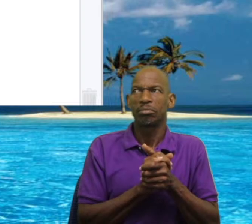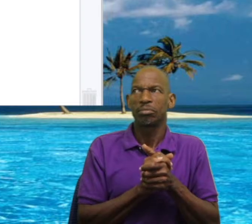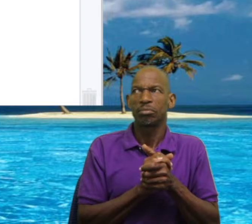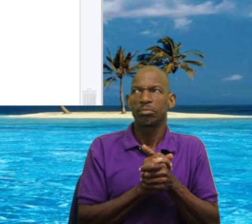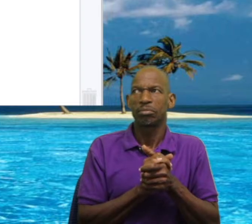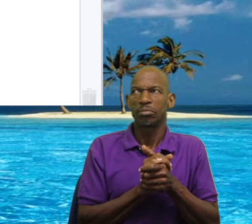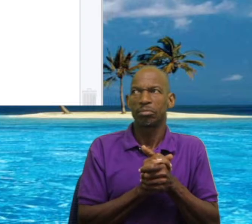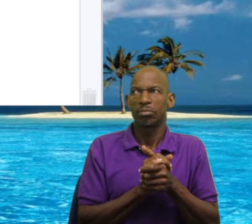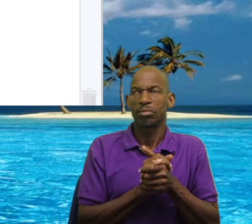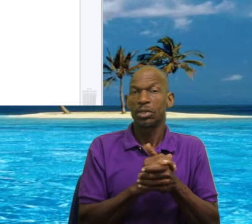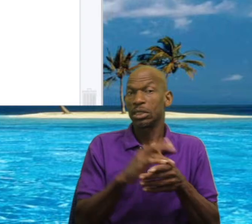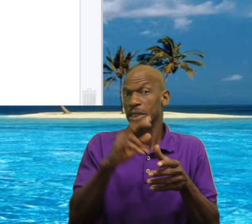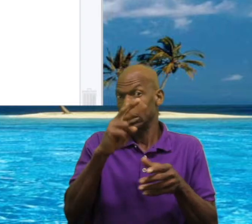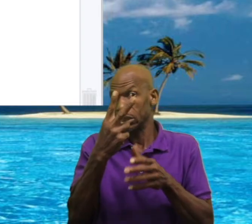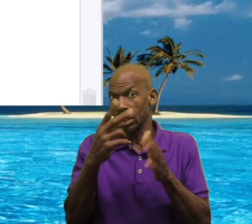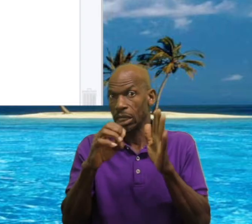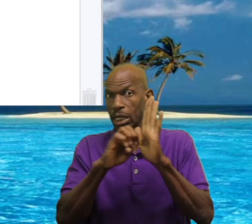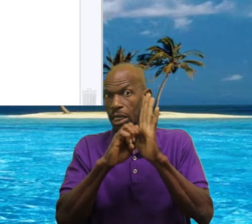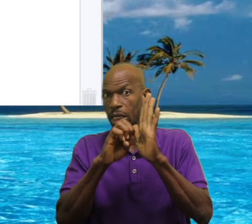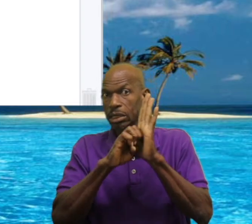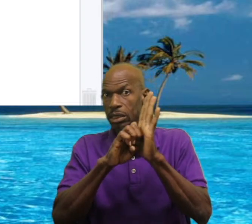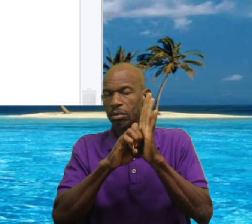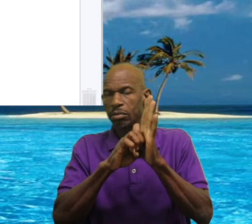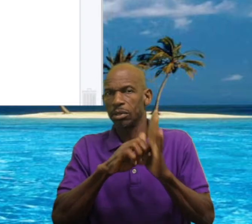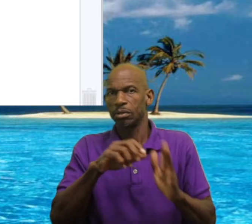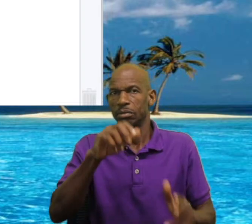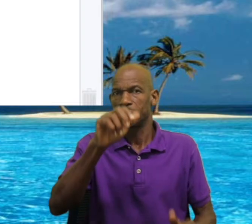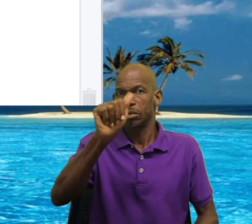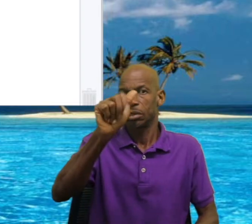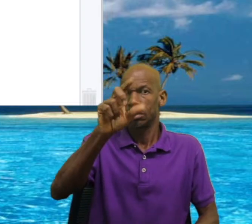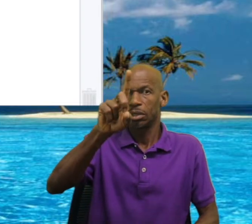again. Adjectives.